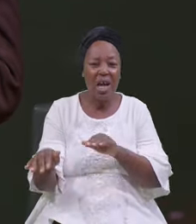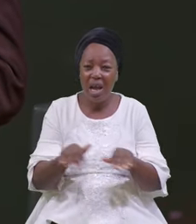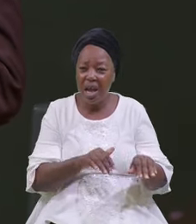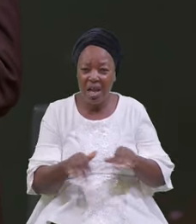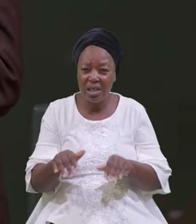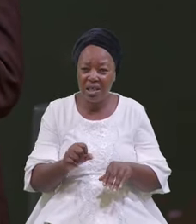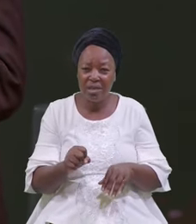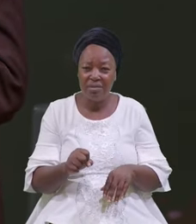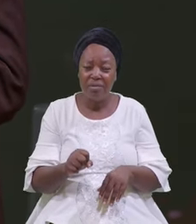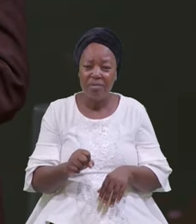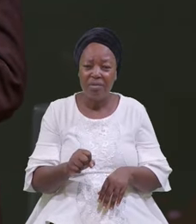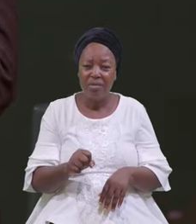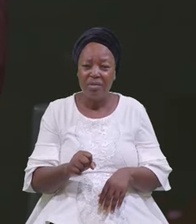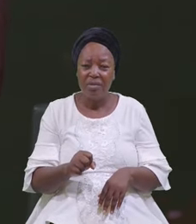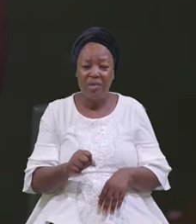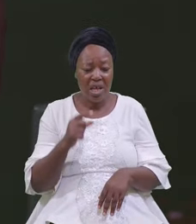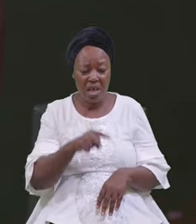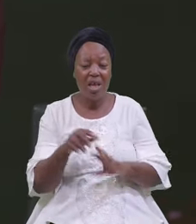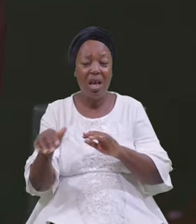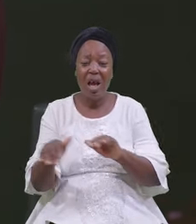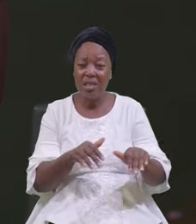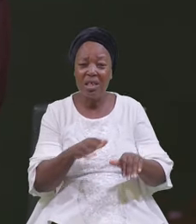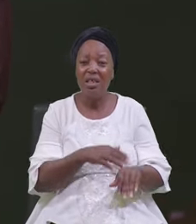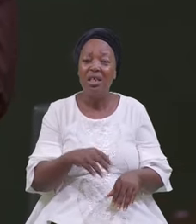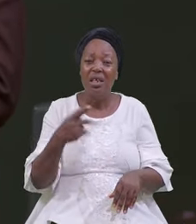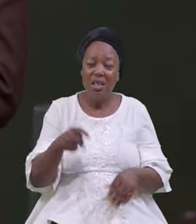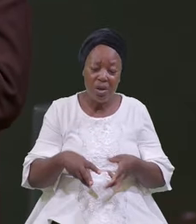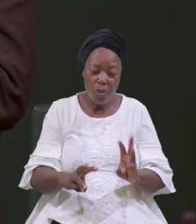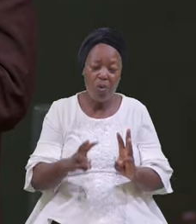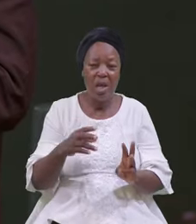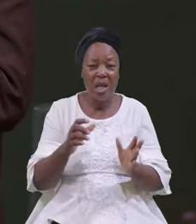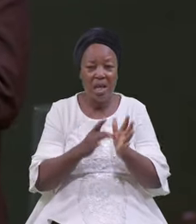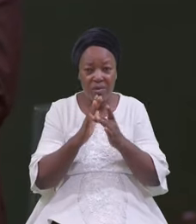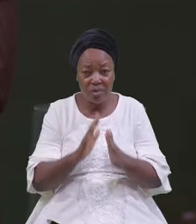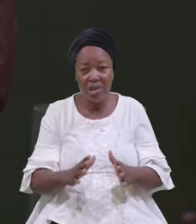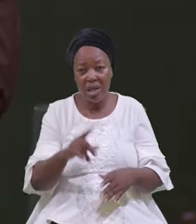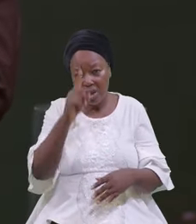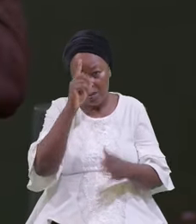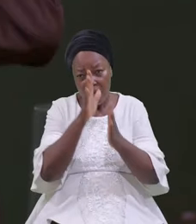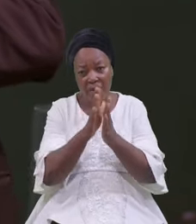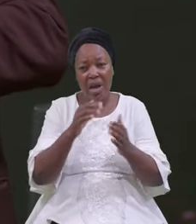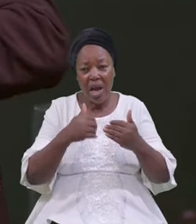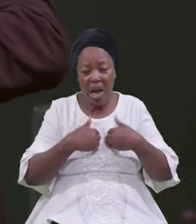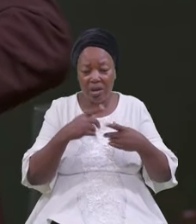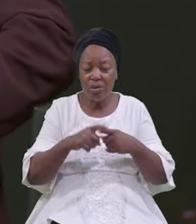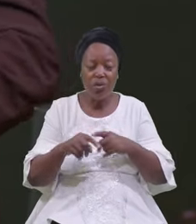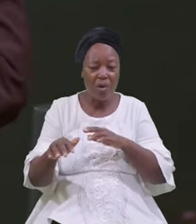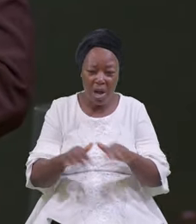he acts the way a Christian, a believer ought to act,